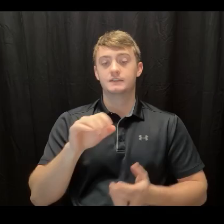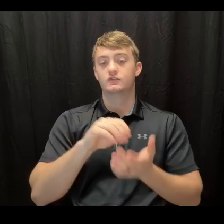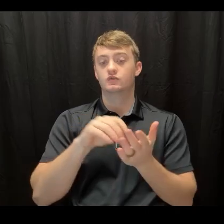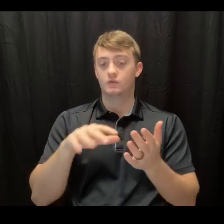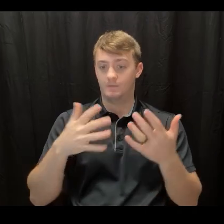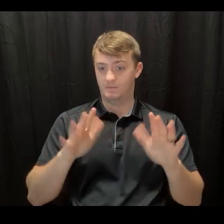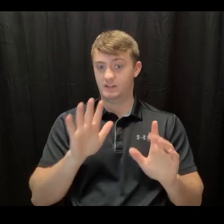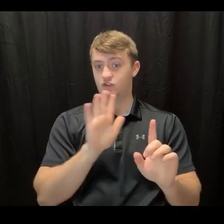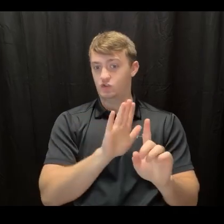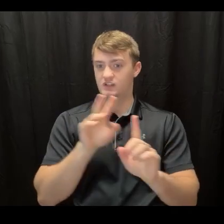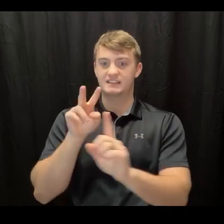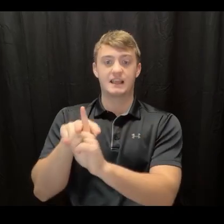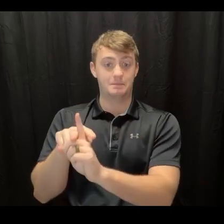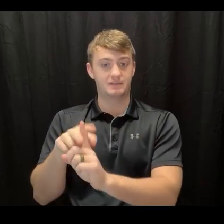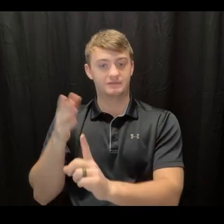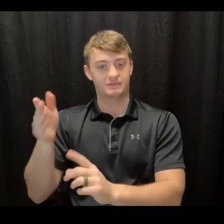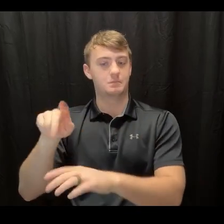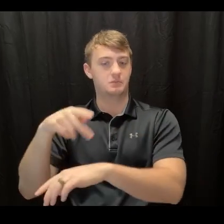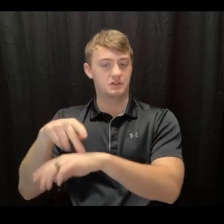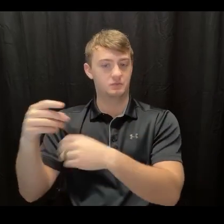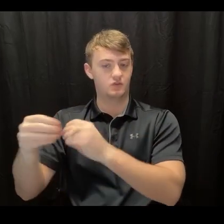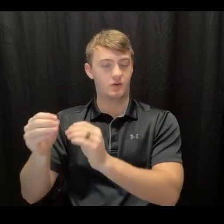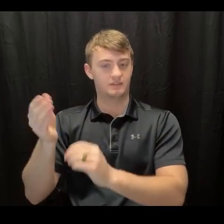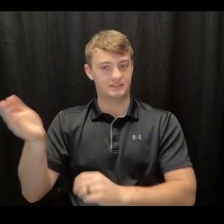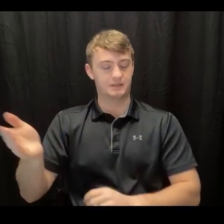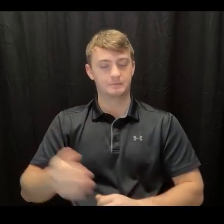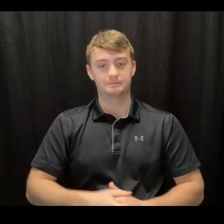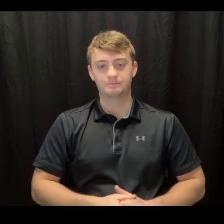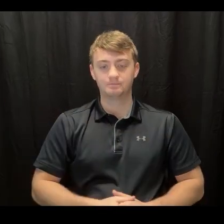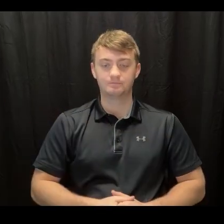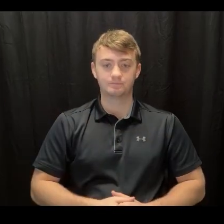Yes. The student finished her assignment in the principal's office.